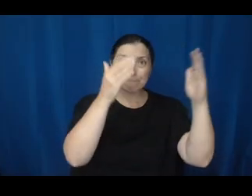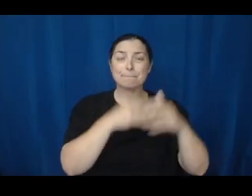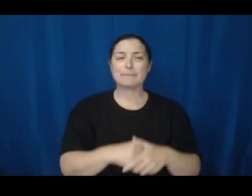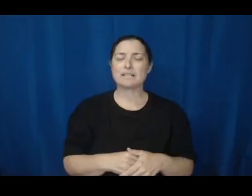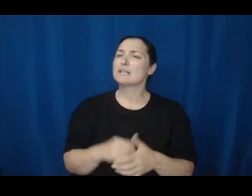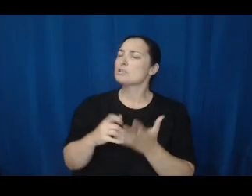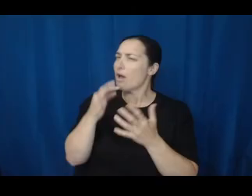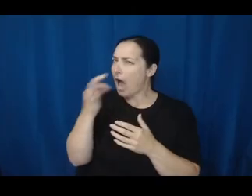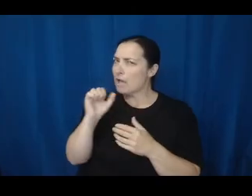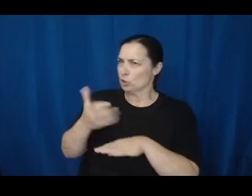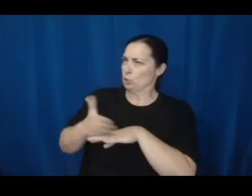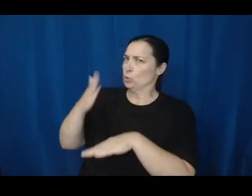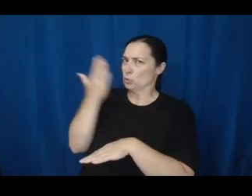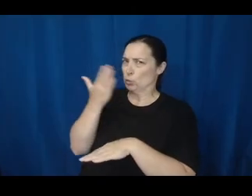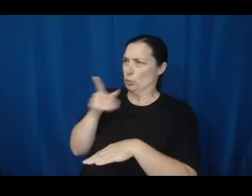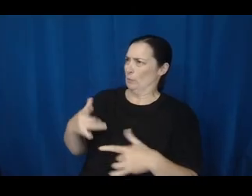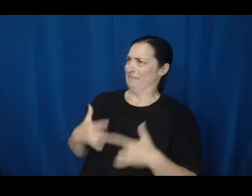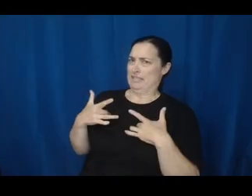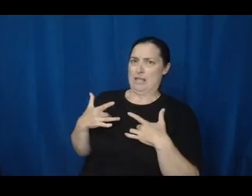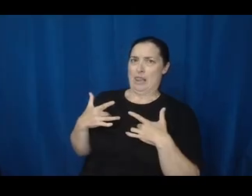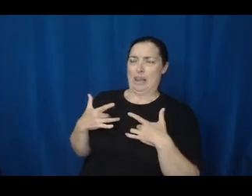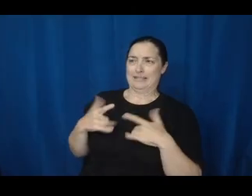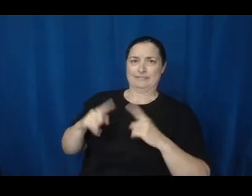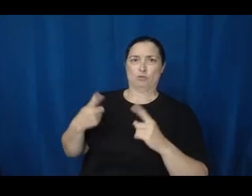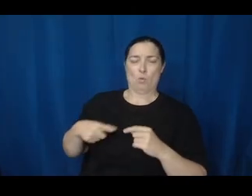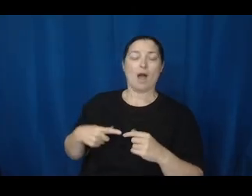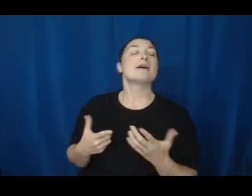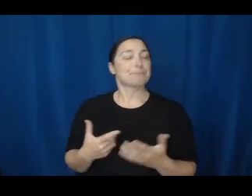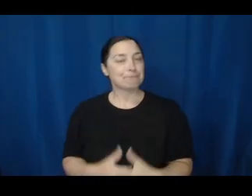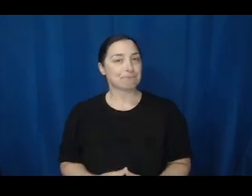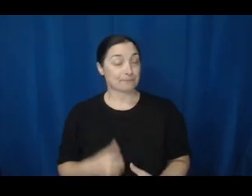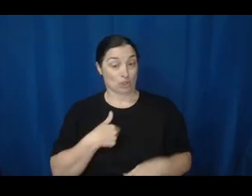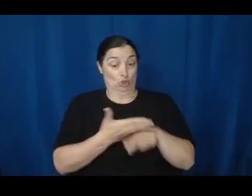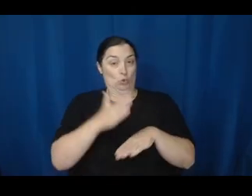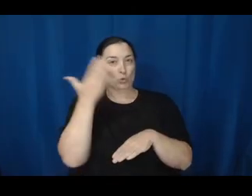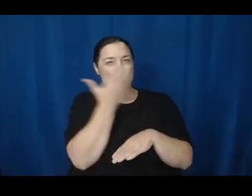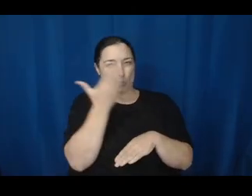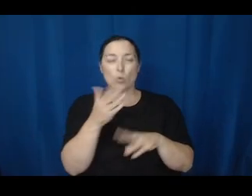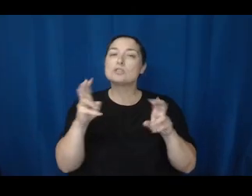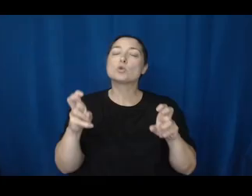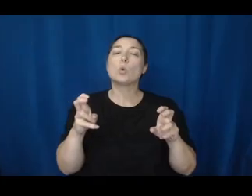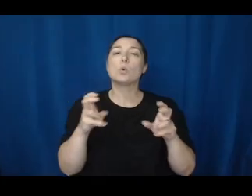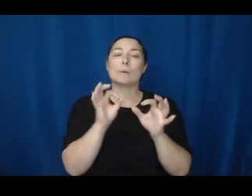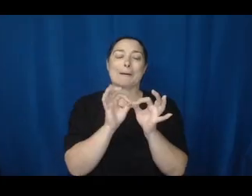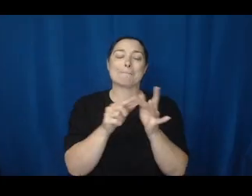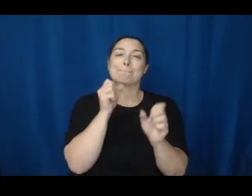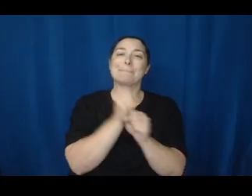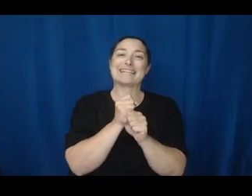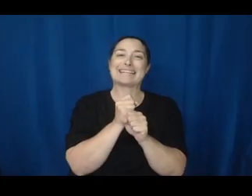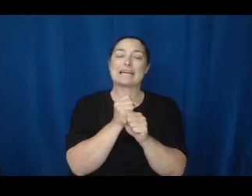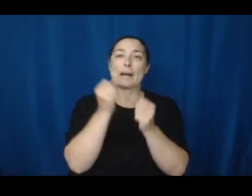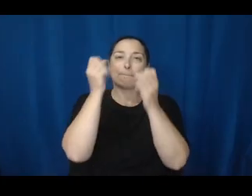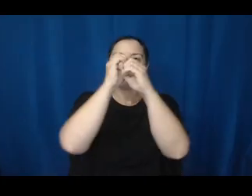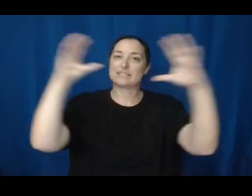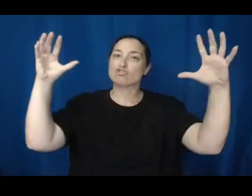school that made you feel that way? Yeah, so in the new school, it's called the Big Picture program, and it's based